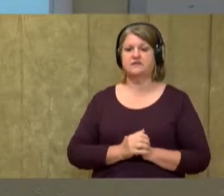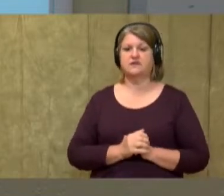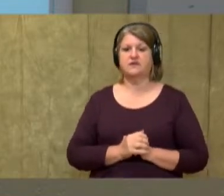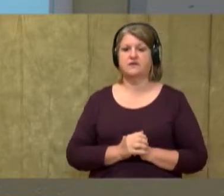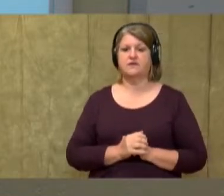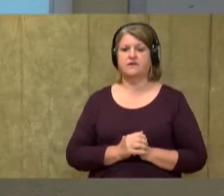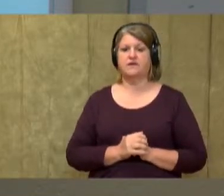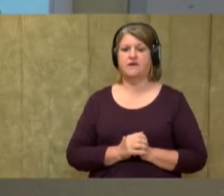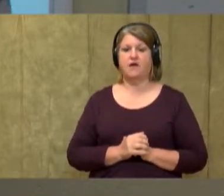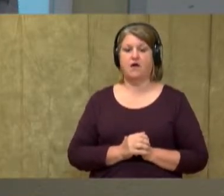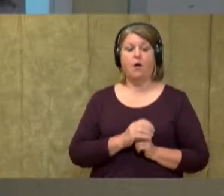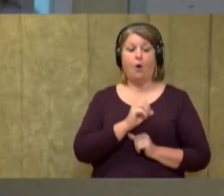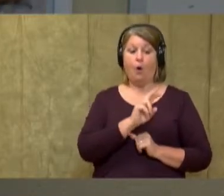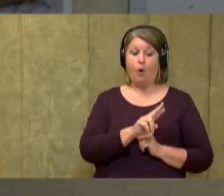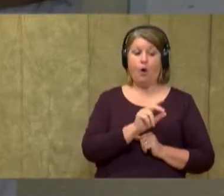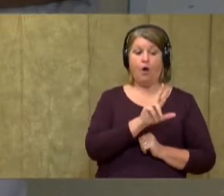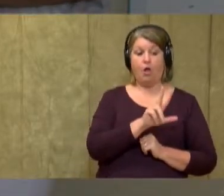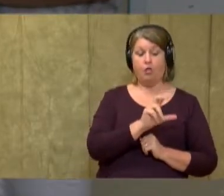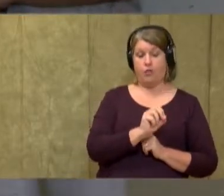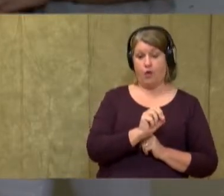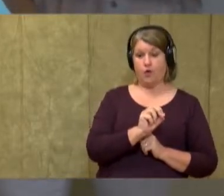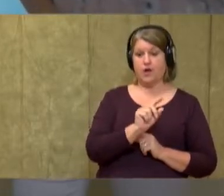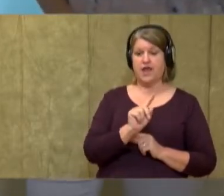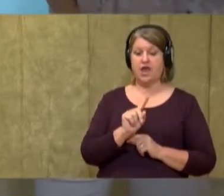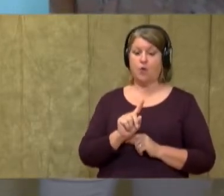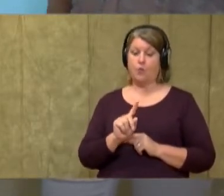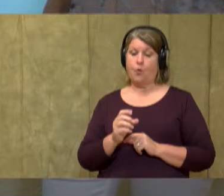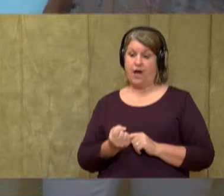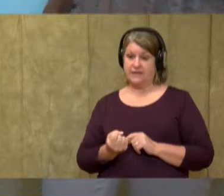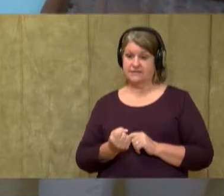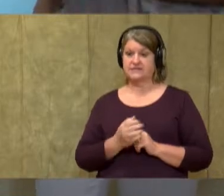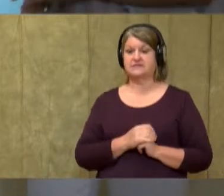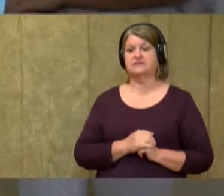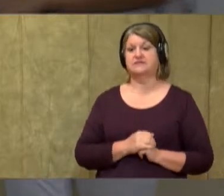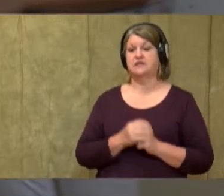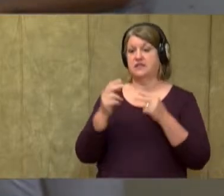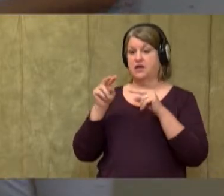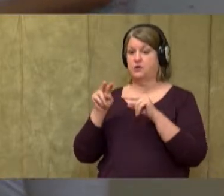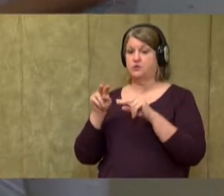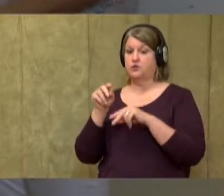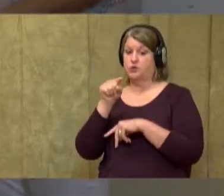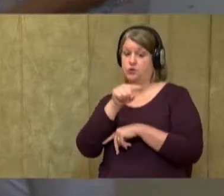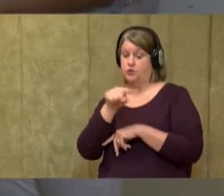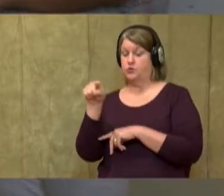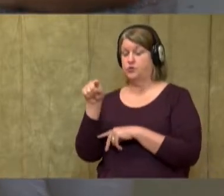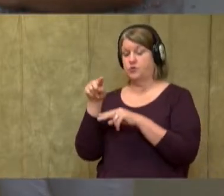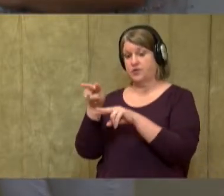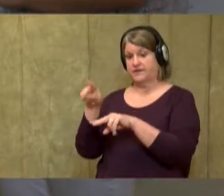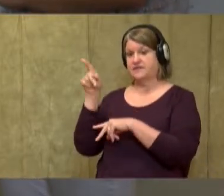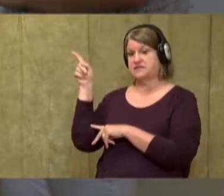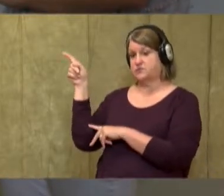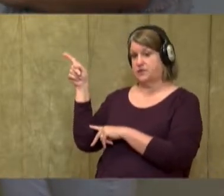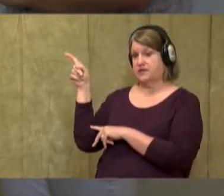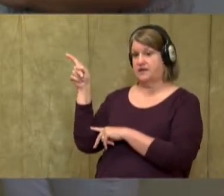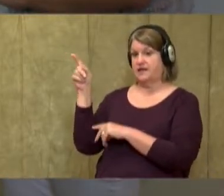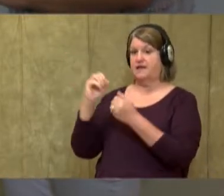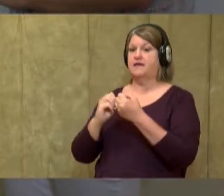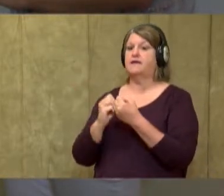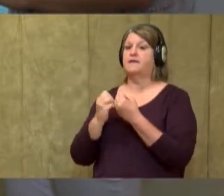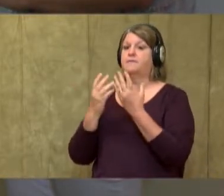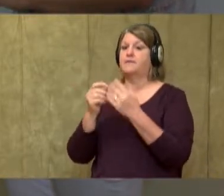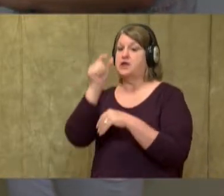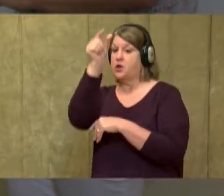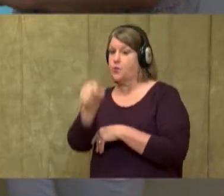or 30 ones. You look at this one. Look at the number of rods we